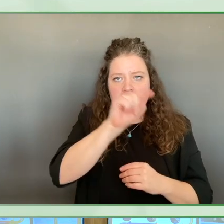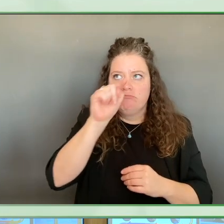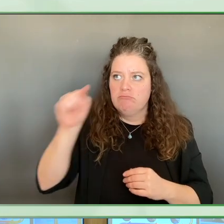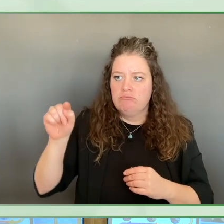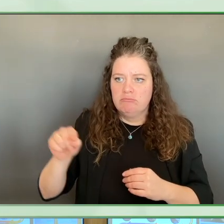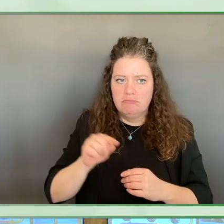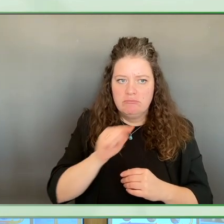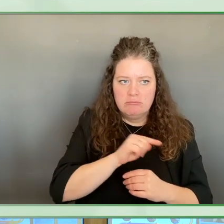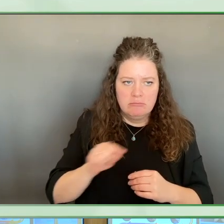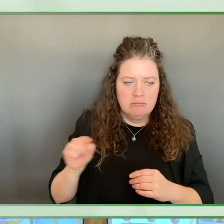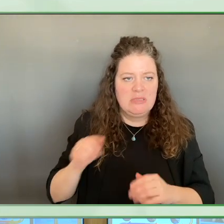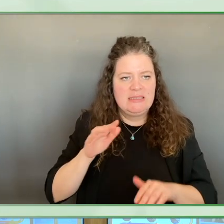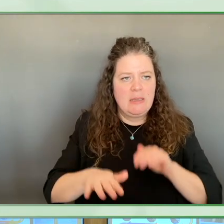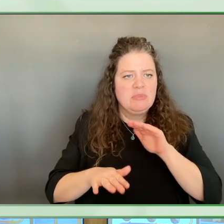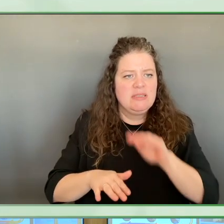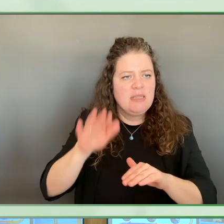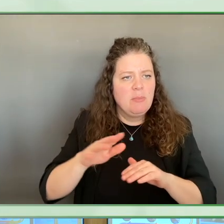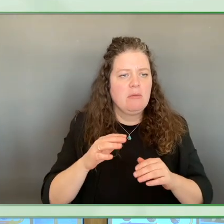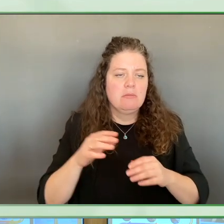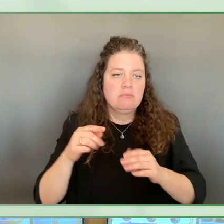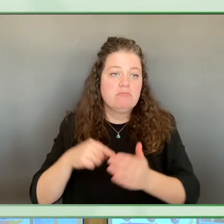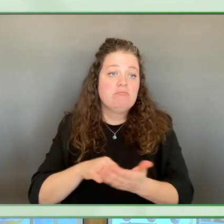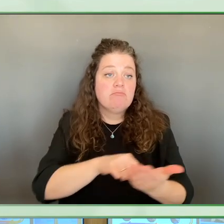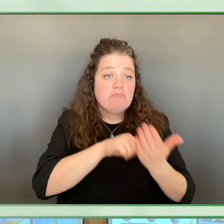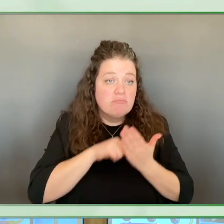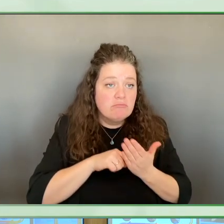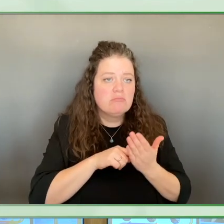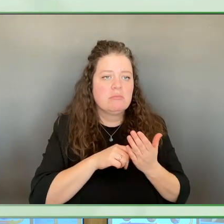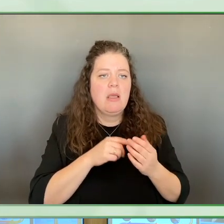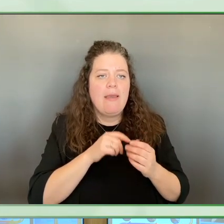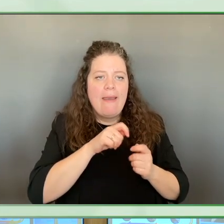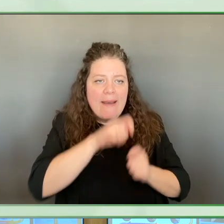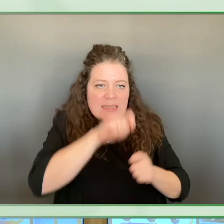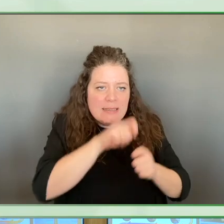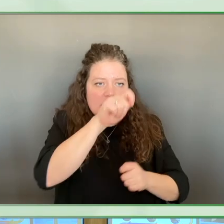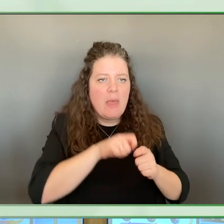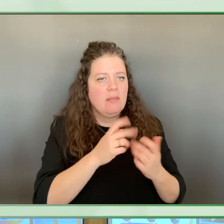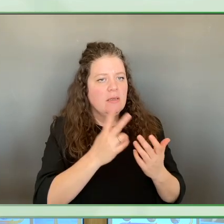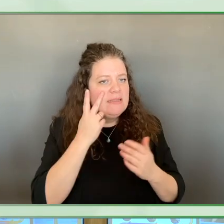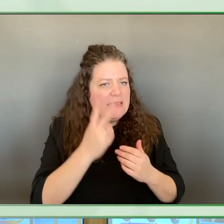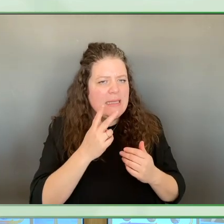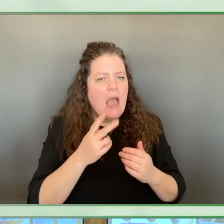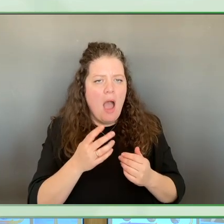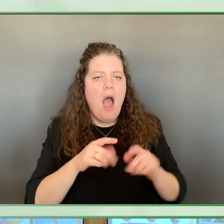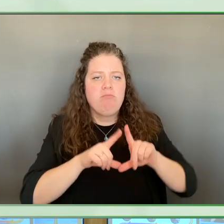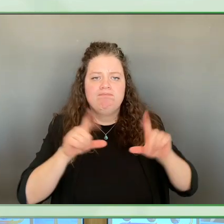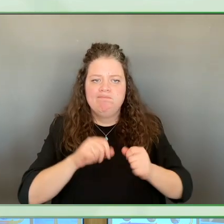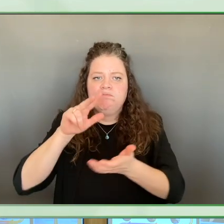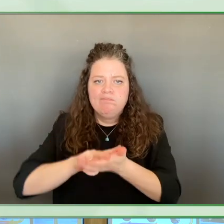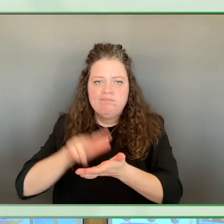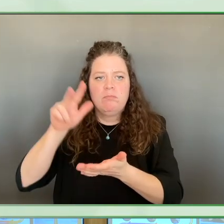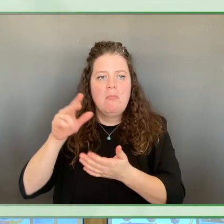fitting, user training, follow-up, and together we combine this to create good health and mobility for our